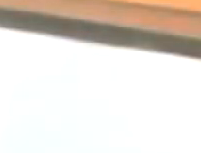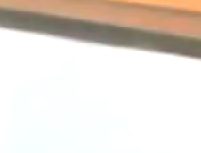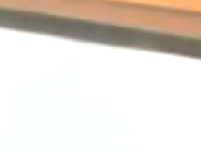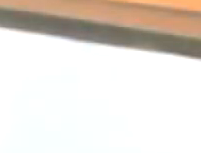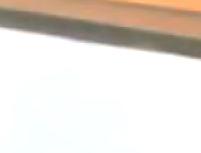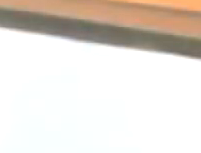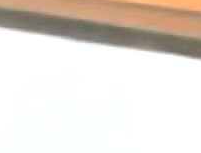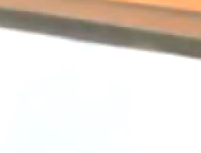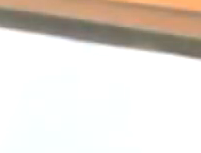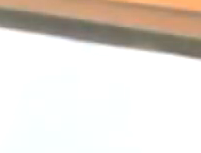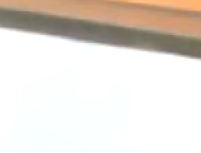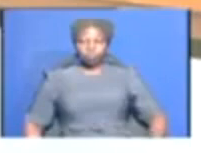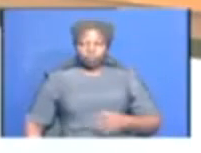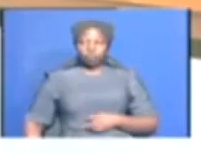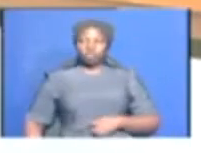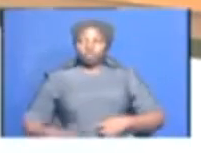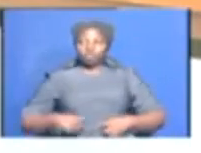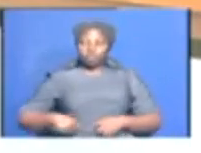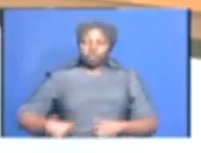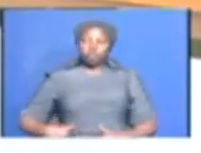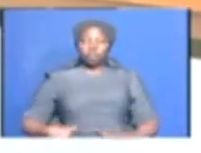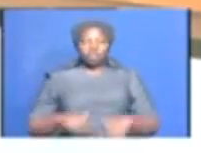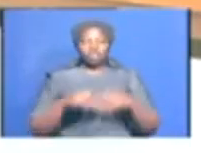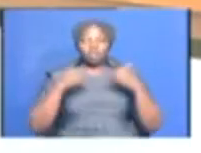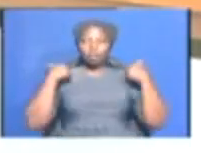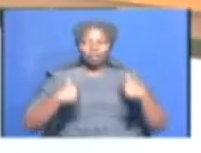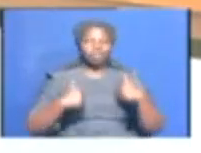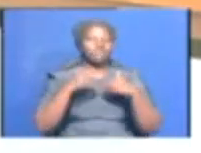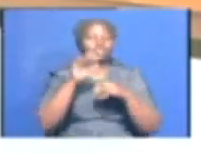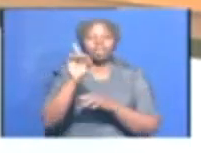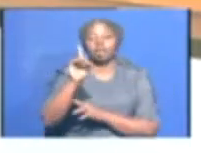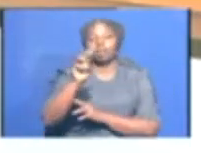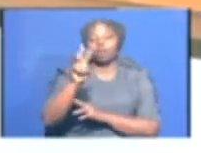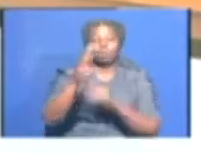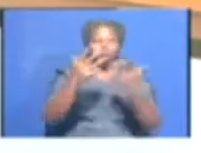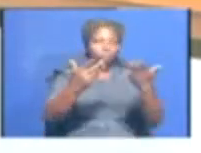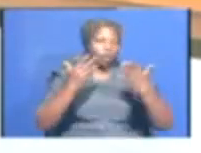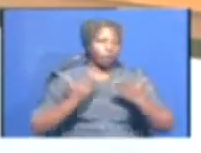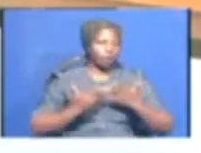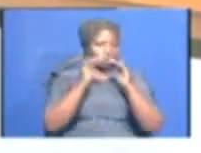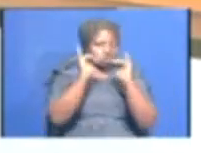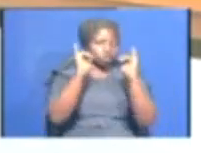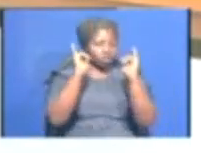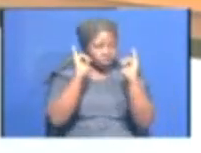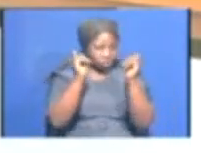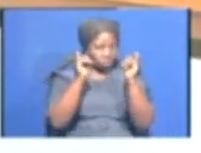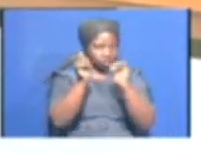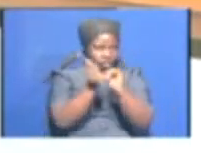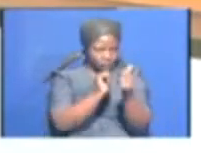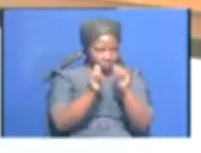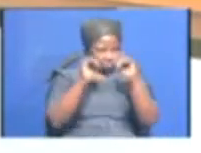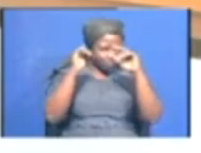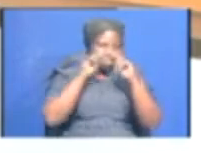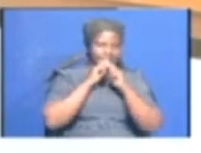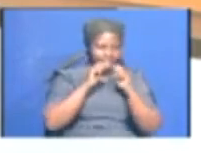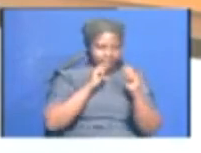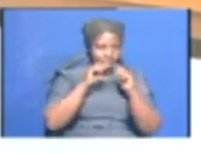A very good morning to you. My name is Daniel Wahome and welcome to Sports Check on this Monday morning. It is the 6th day of